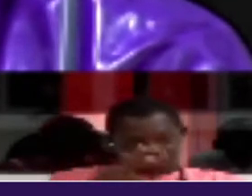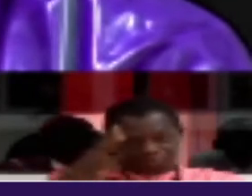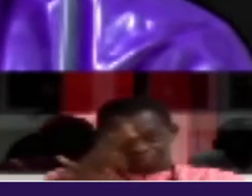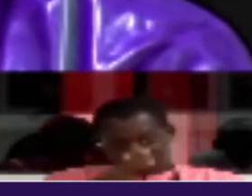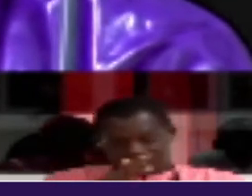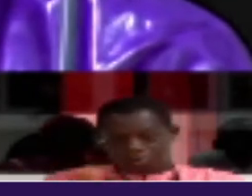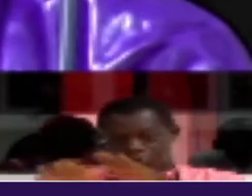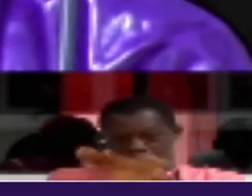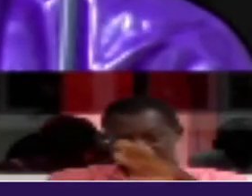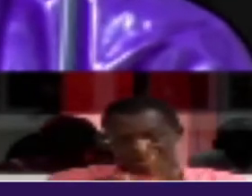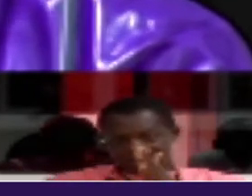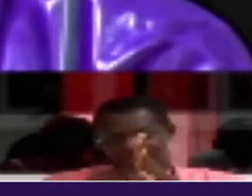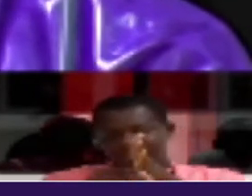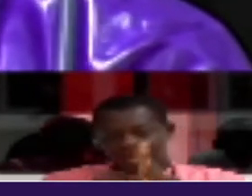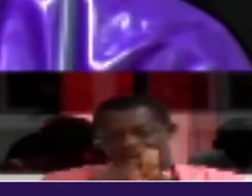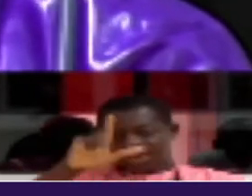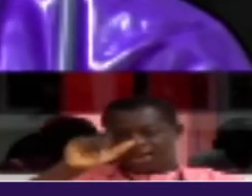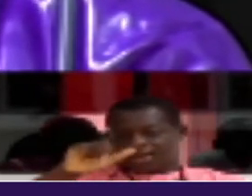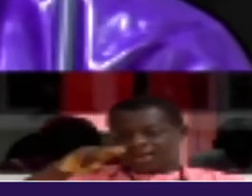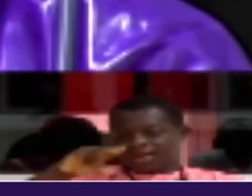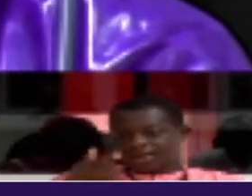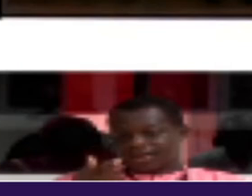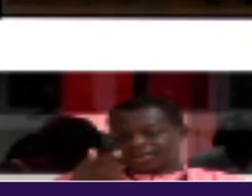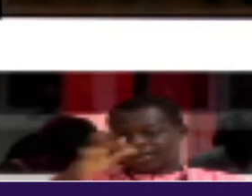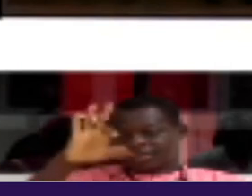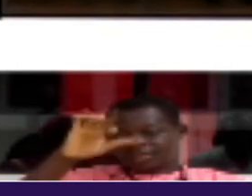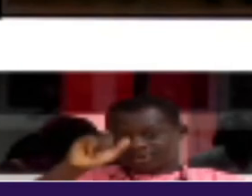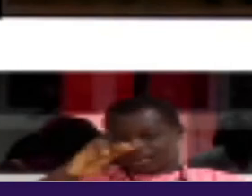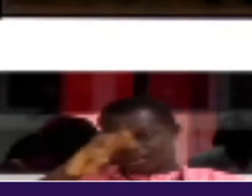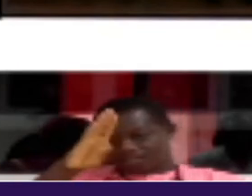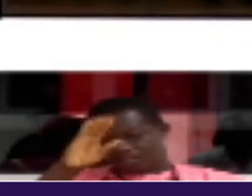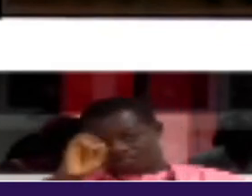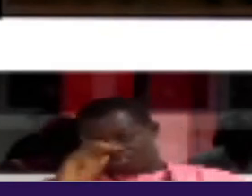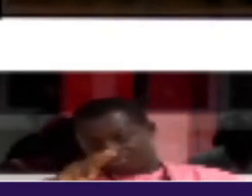command of Lantombong Tamba. Tell us what happened after that. After?